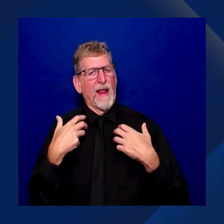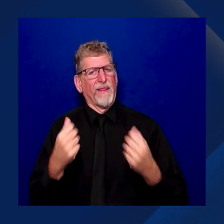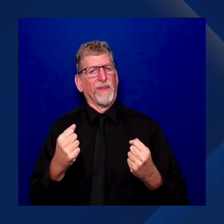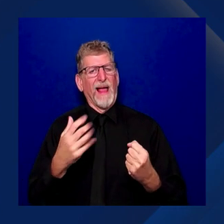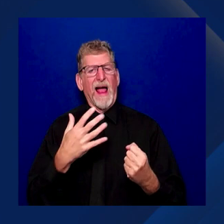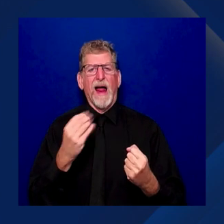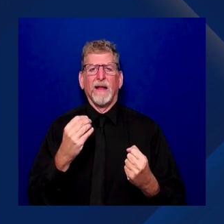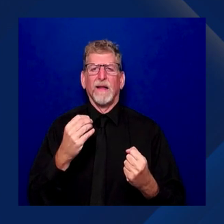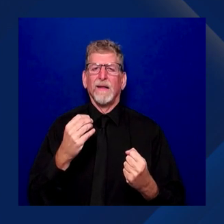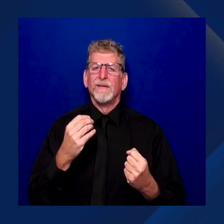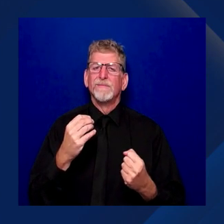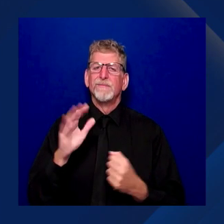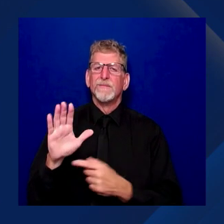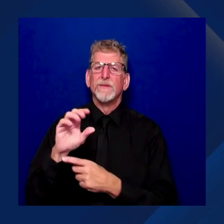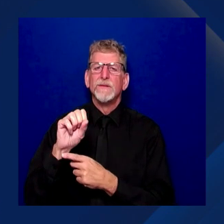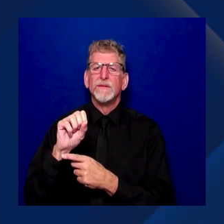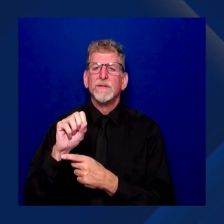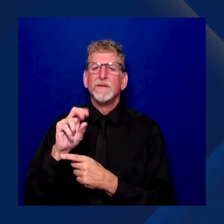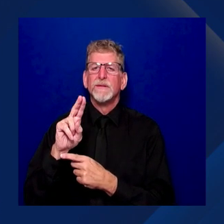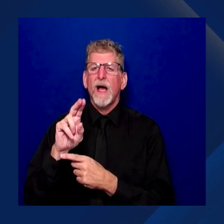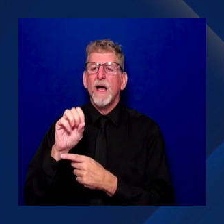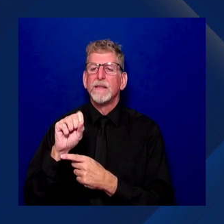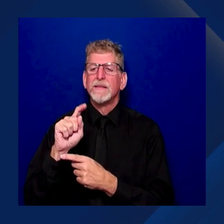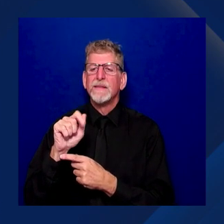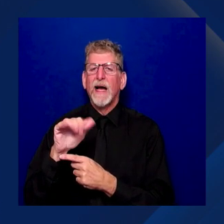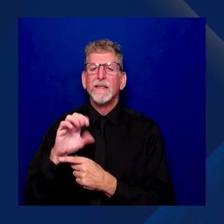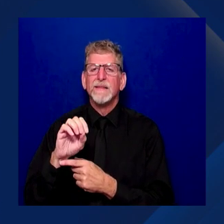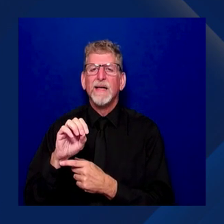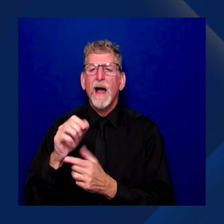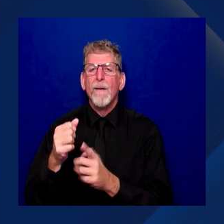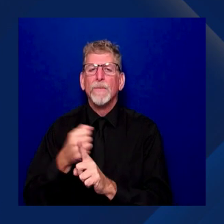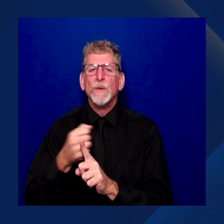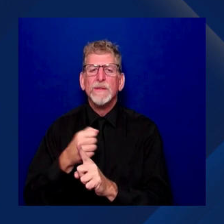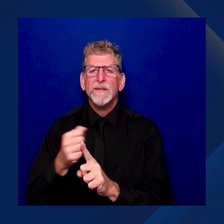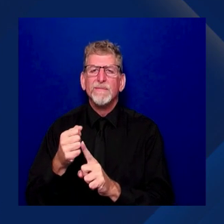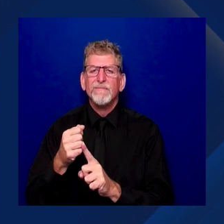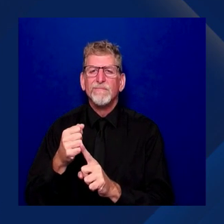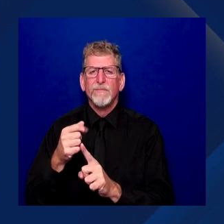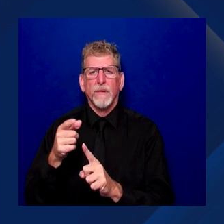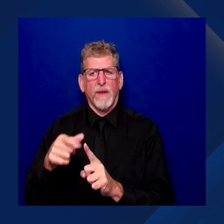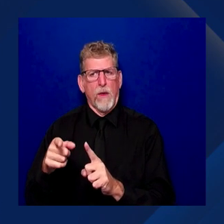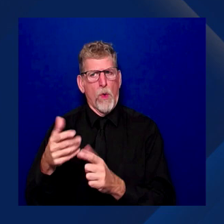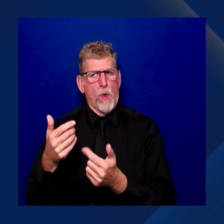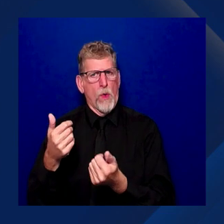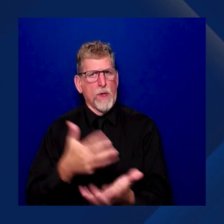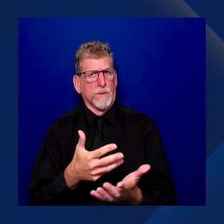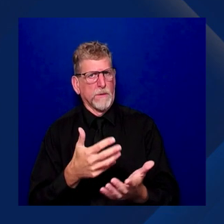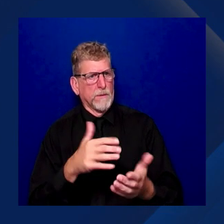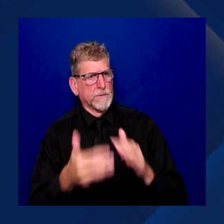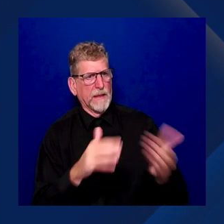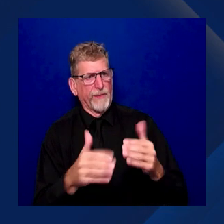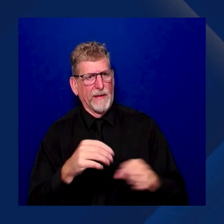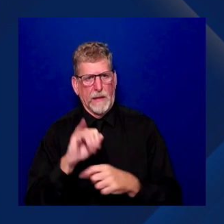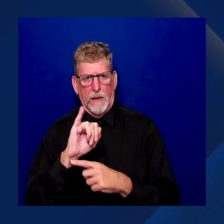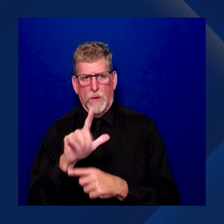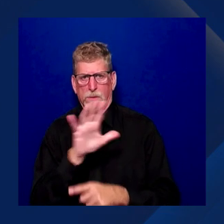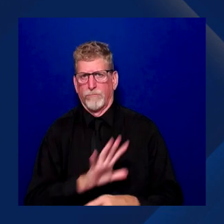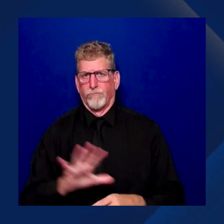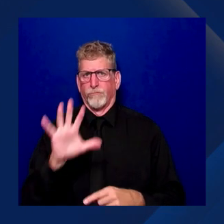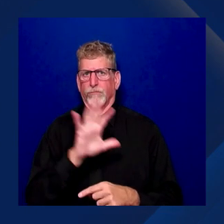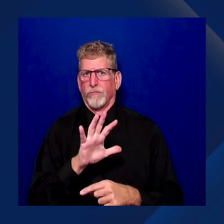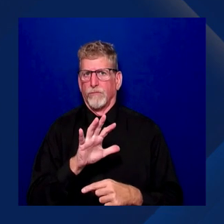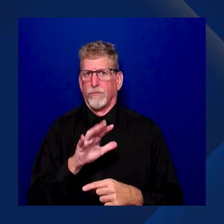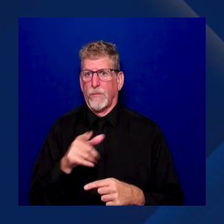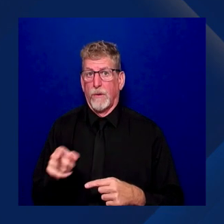in our state. By expanding the perinatal mental health workforce, we will ensure that